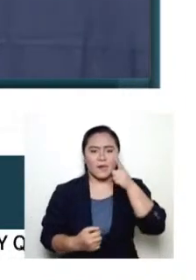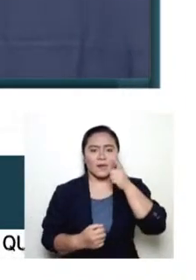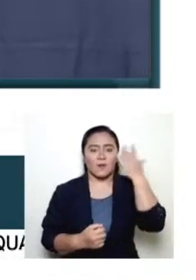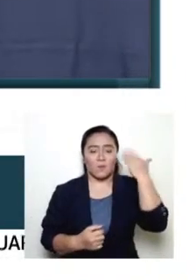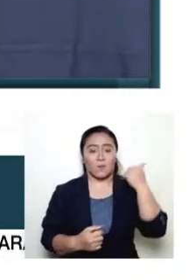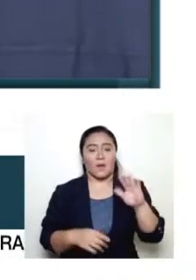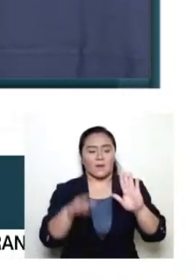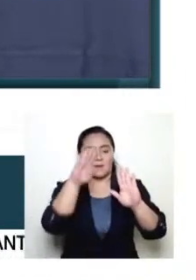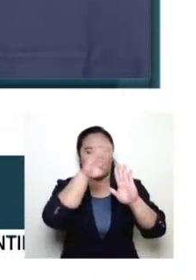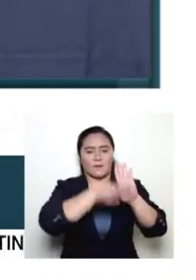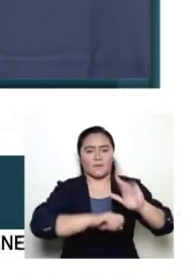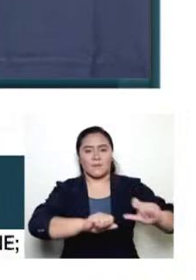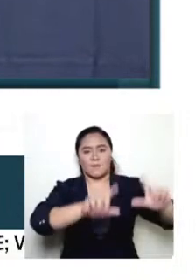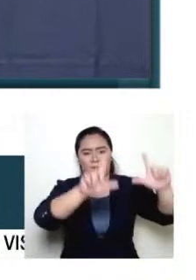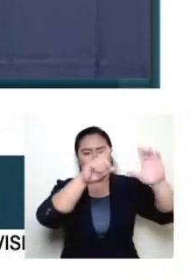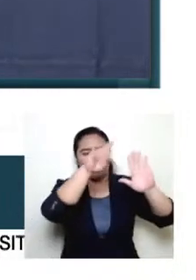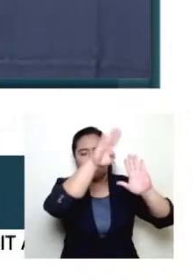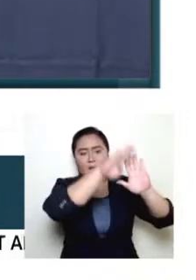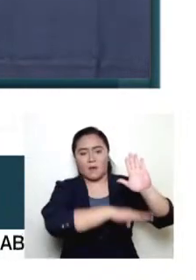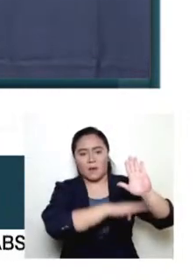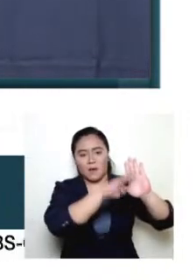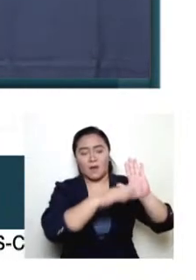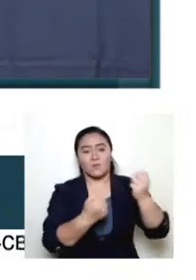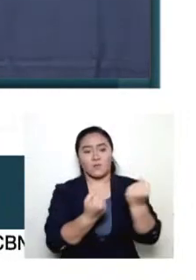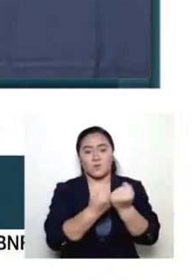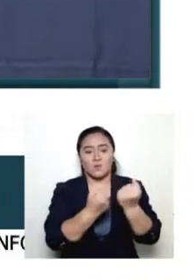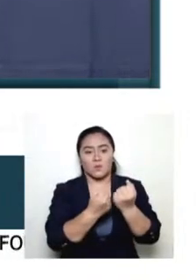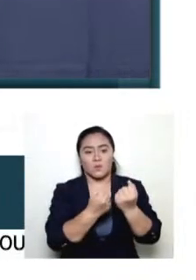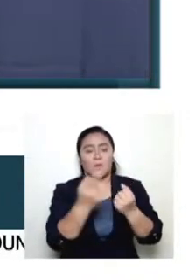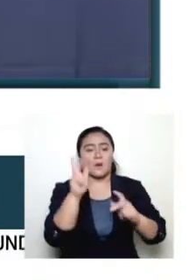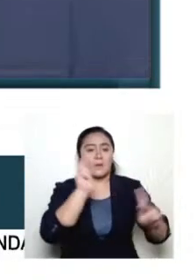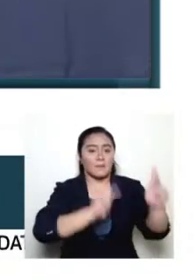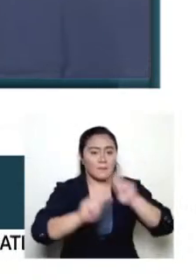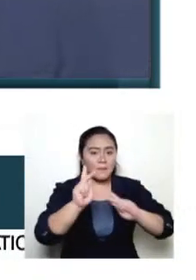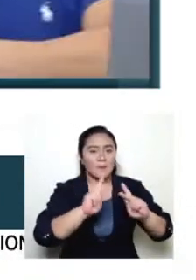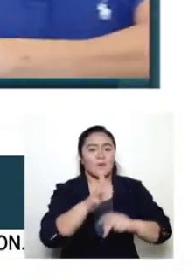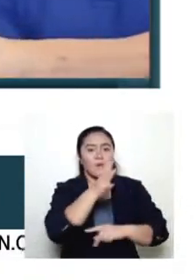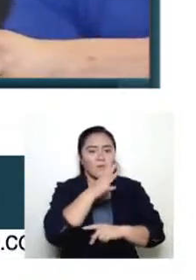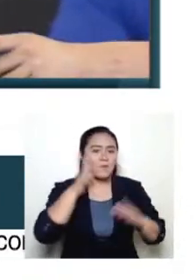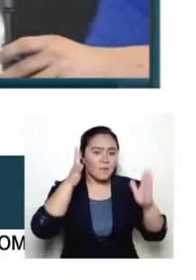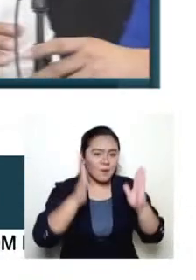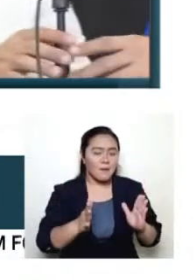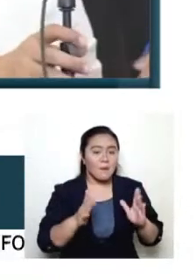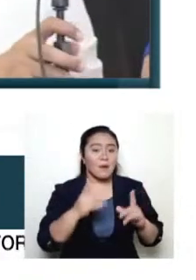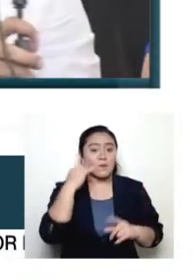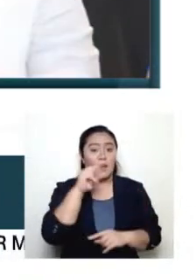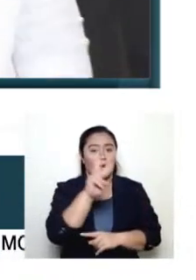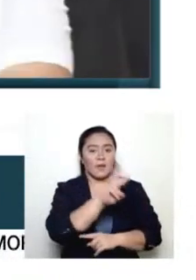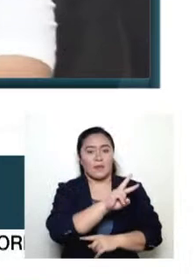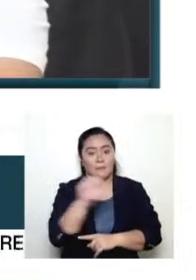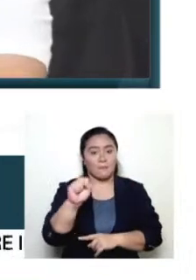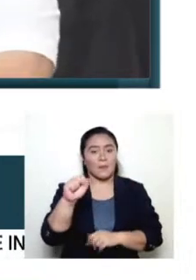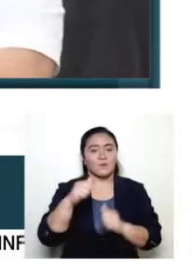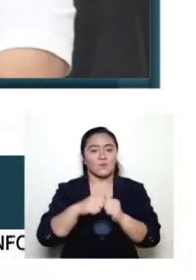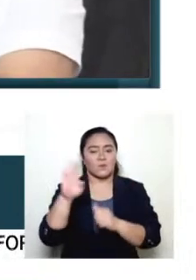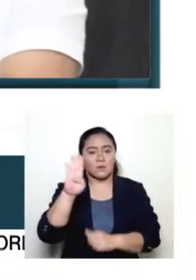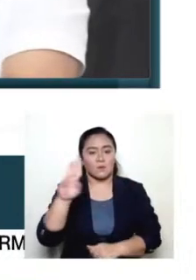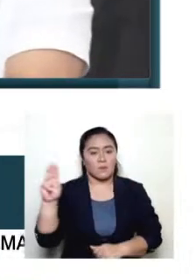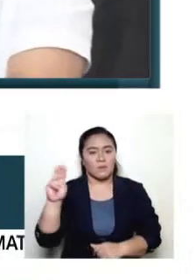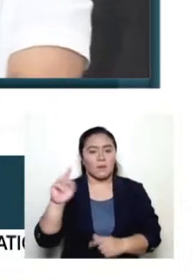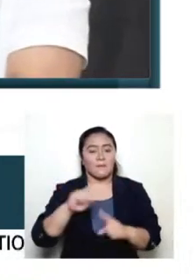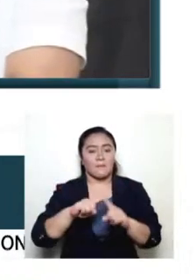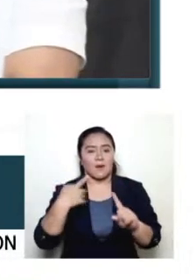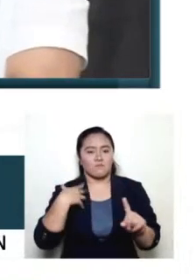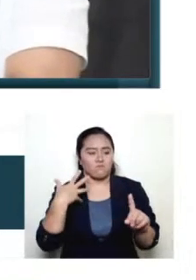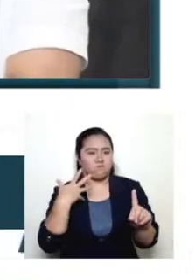mamamayan, para sa manggagawa, magsasaka, but also she's in the best position to defeat Marcos. And the way they're attacking VP Lenny now is